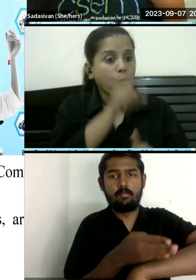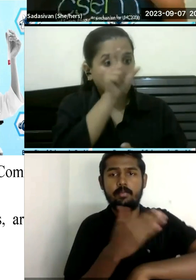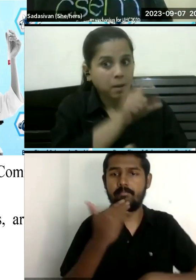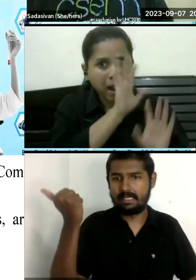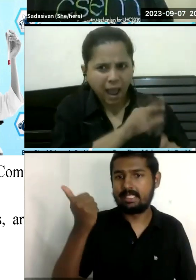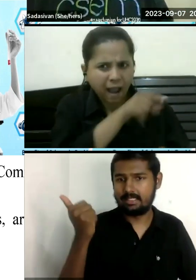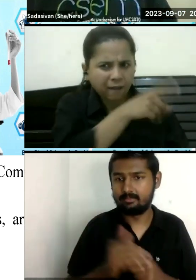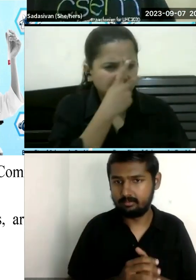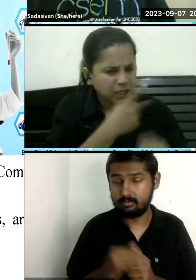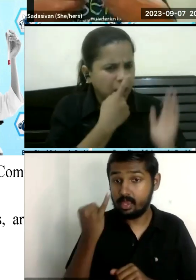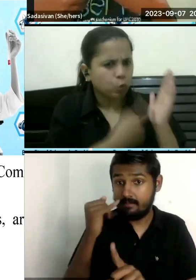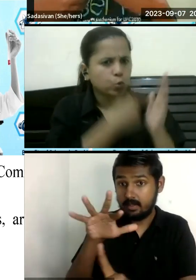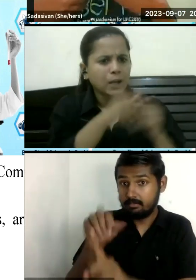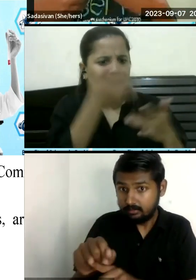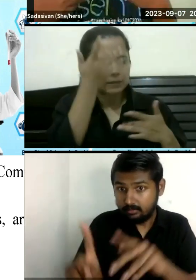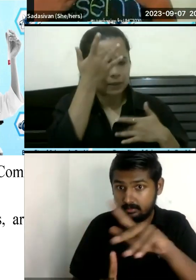members are